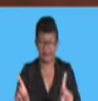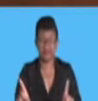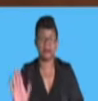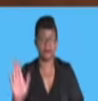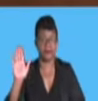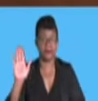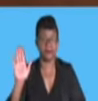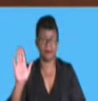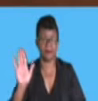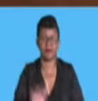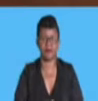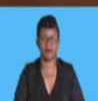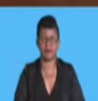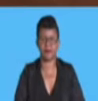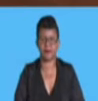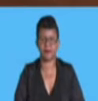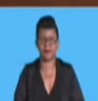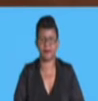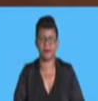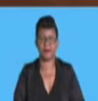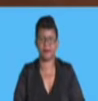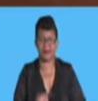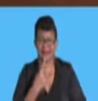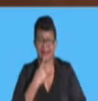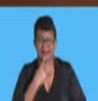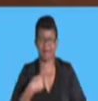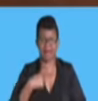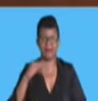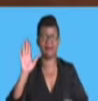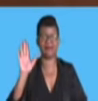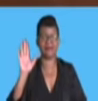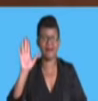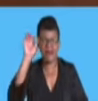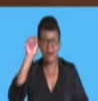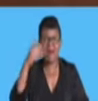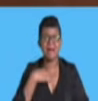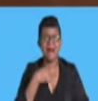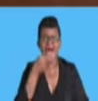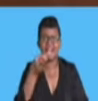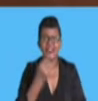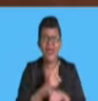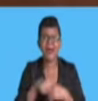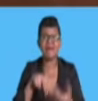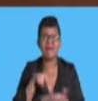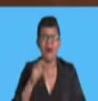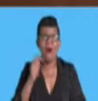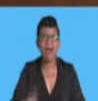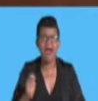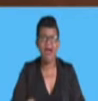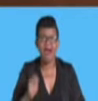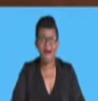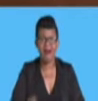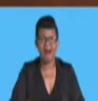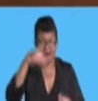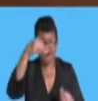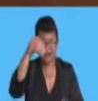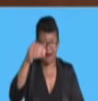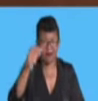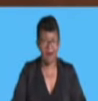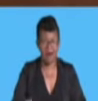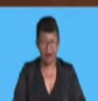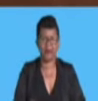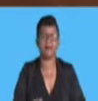and we then considered the standing orders published and gazetted in March of 2017. All I did after that, Madam Speaker, was